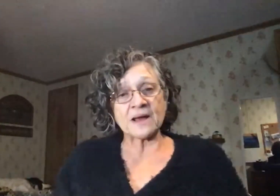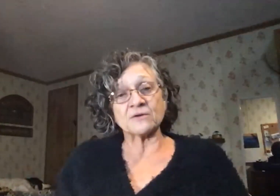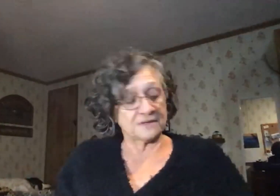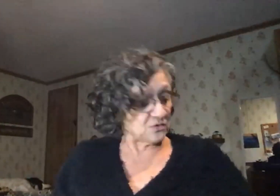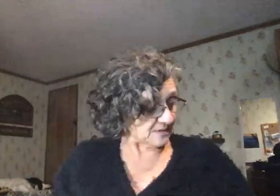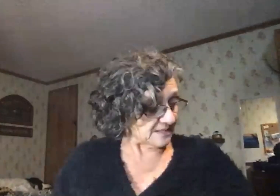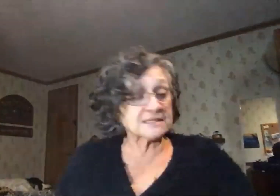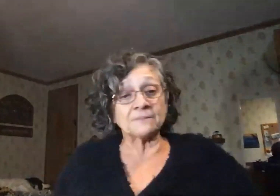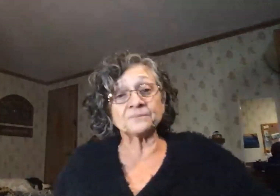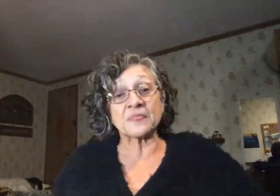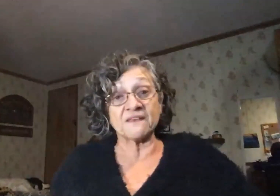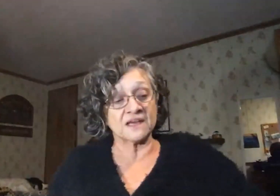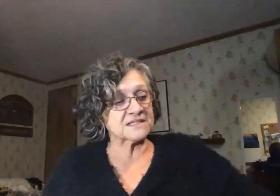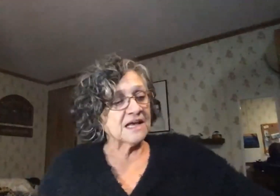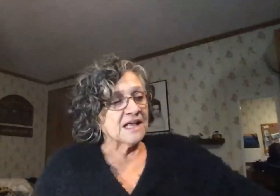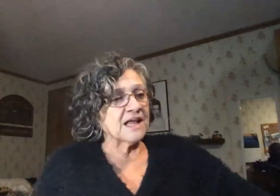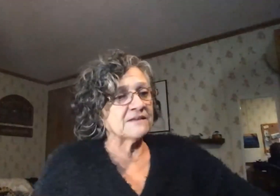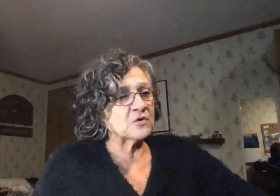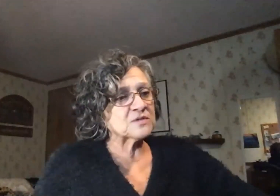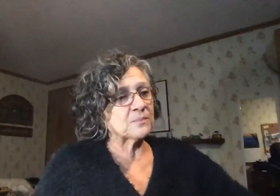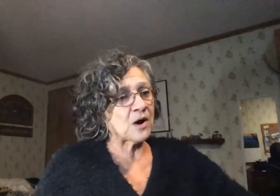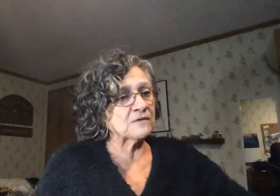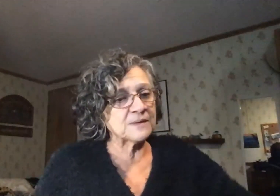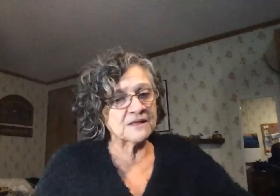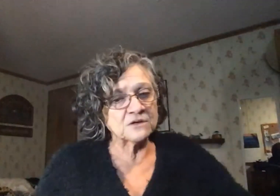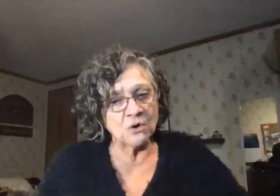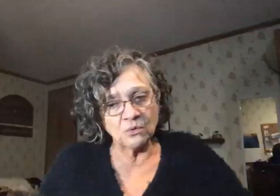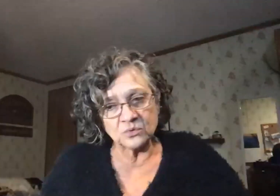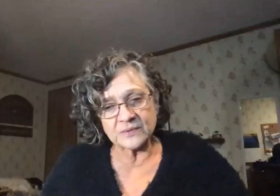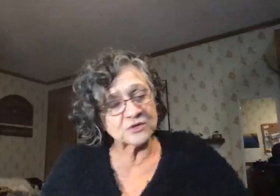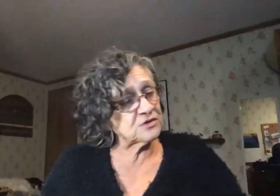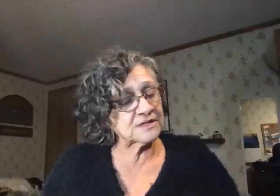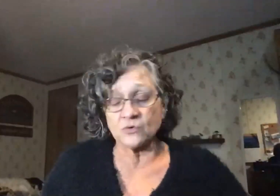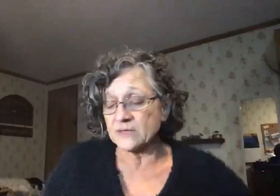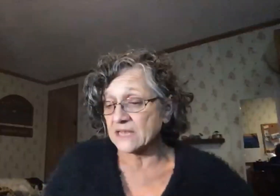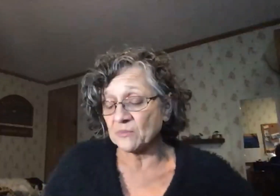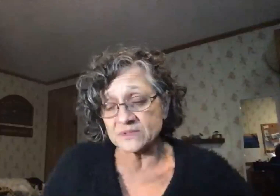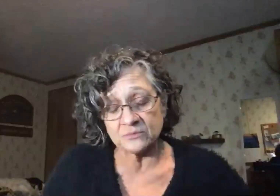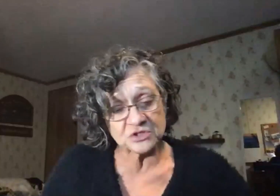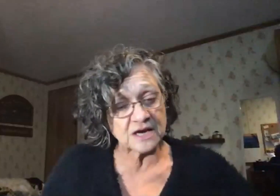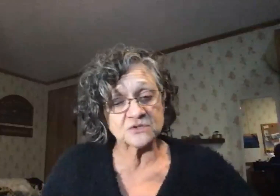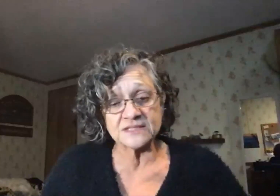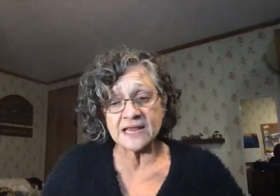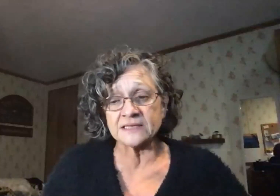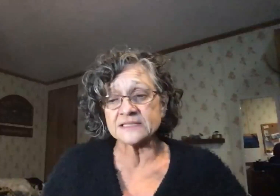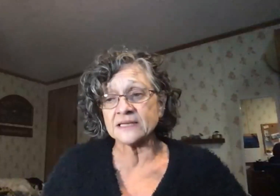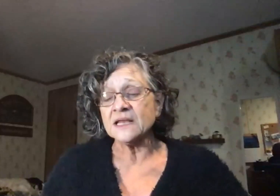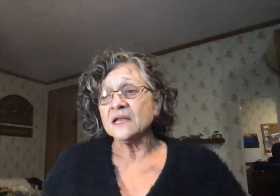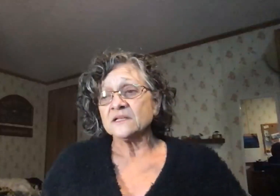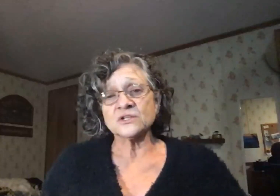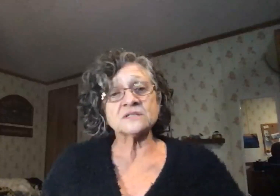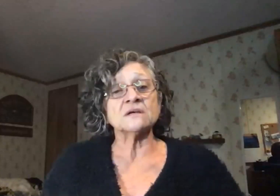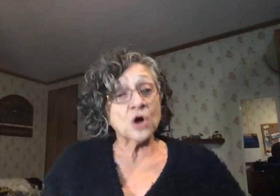rigid about, you know, some things. And there's a part of me that knows that agrees 100% what you guys are saying, is